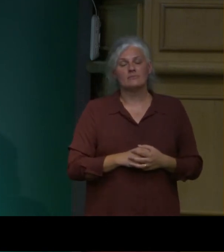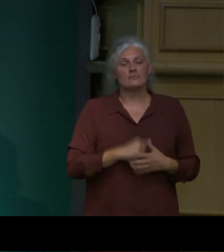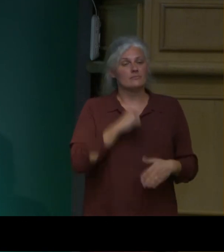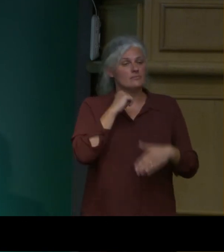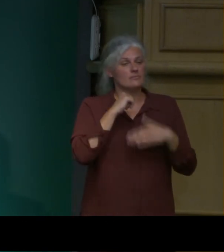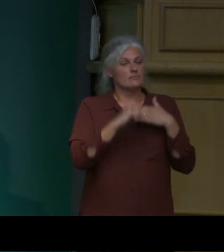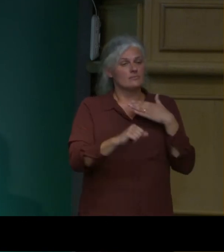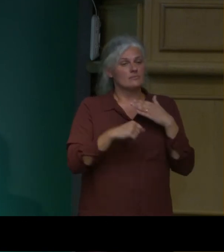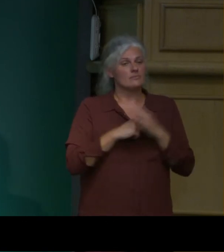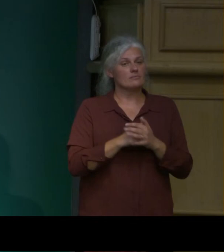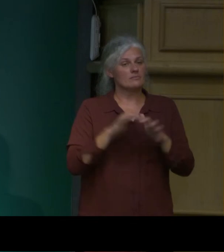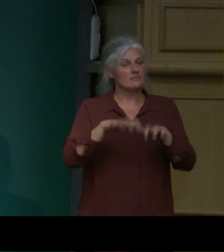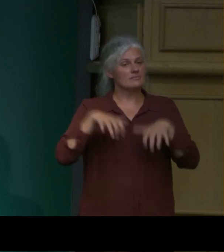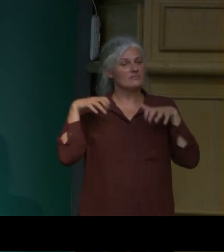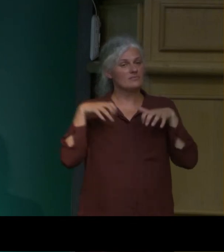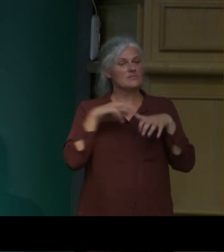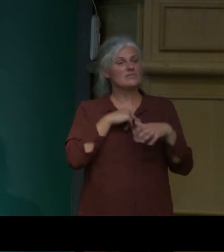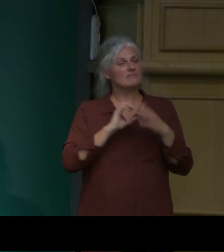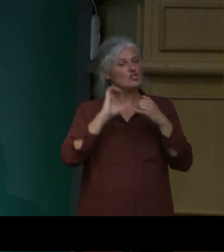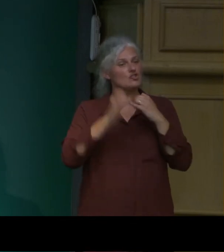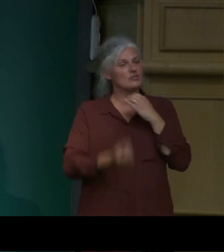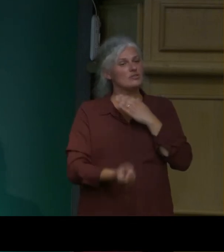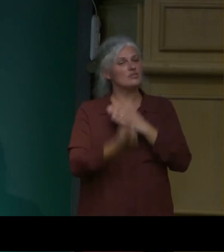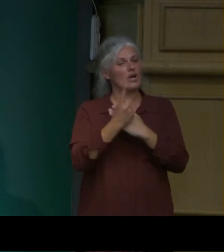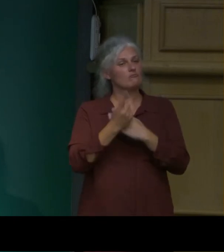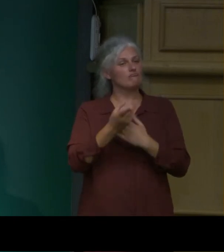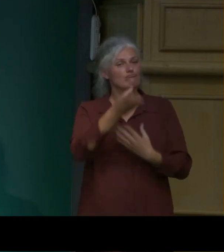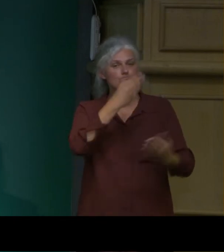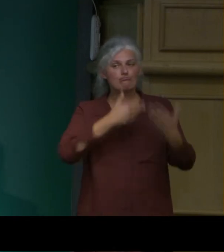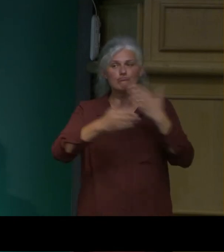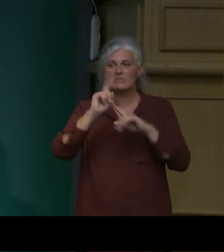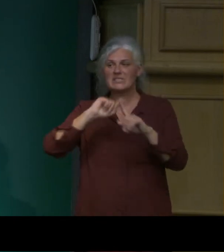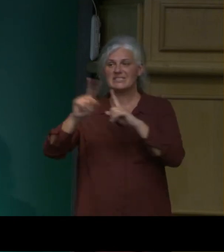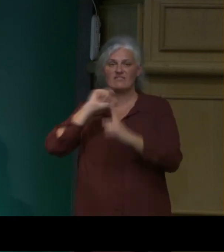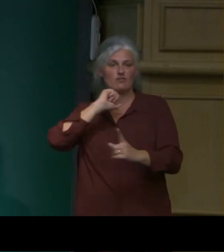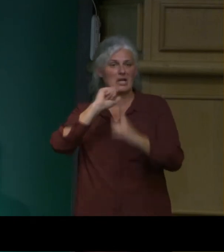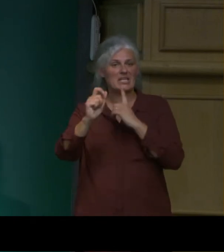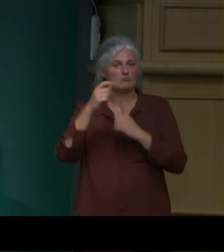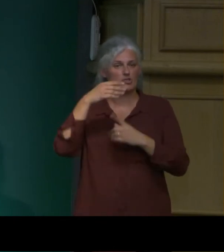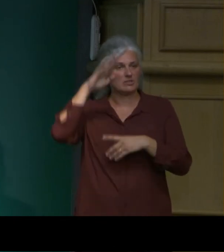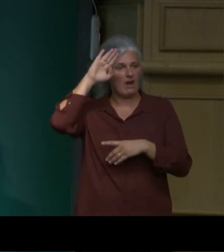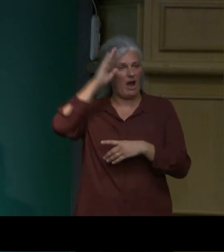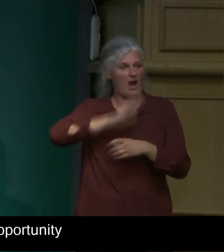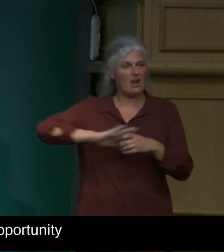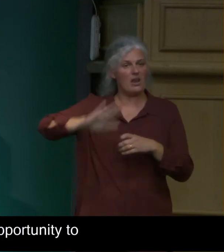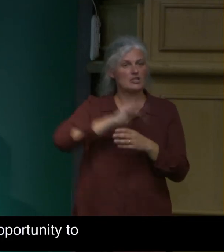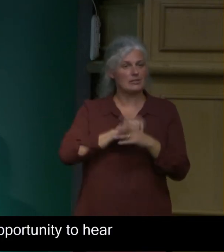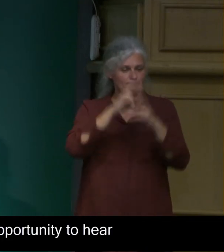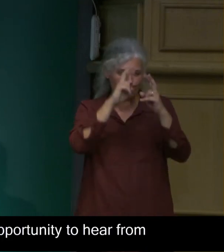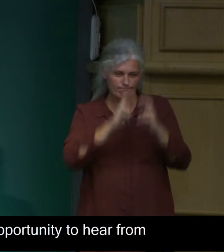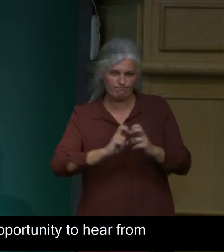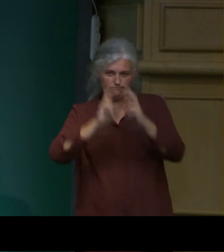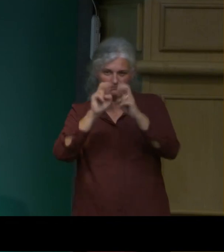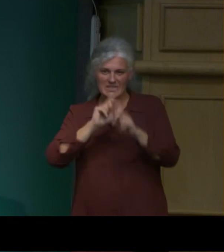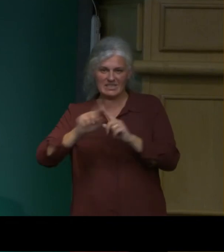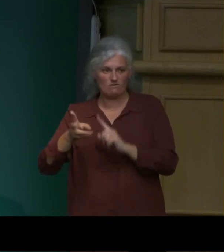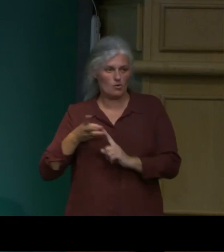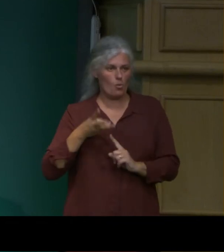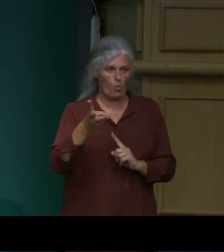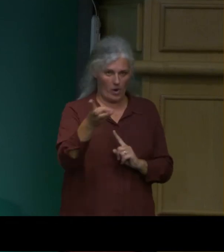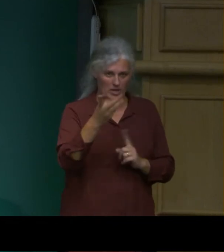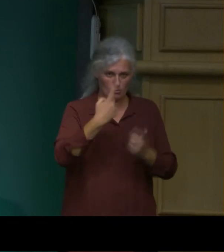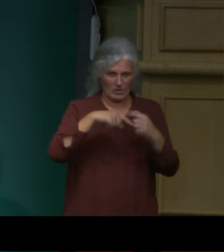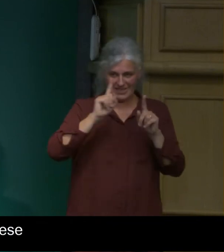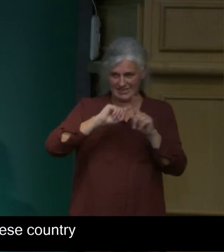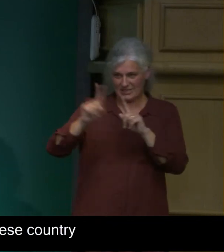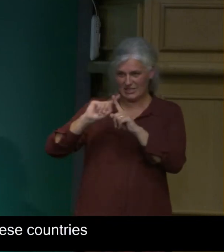today's meeting of the Forum is an opportunity to hear from representatives and experts from these countries and to explore the ways in which